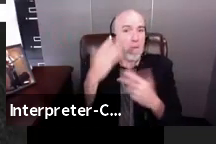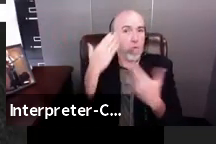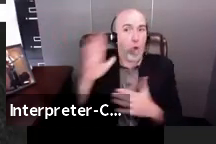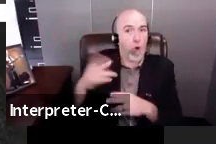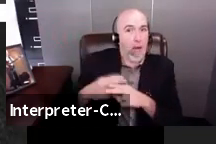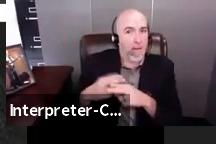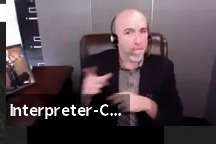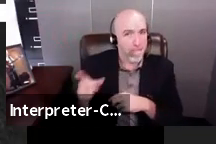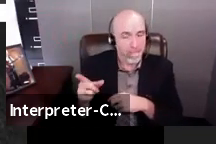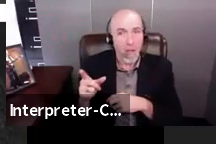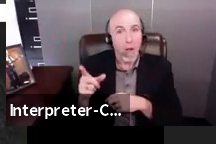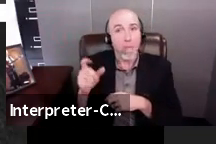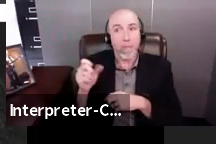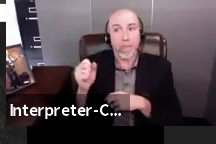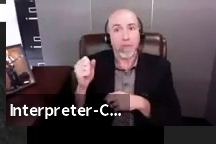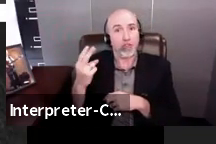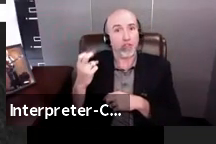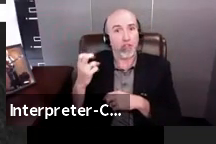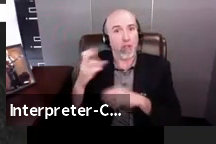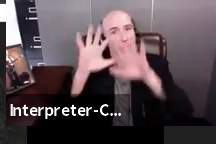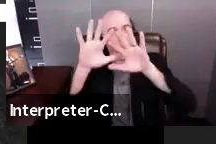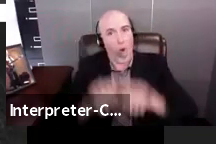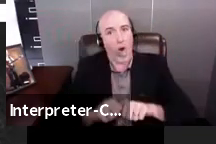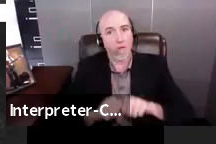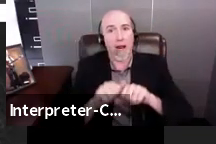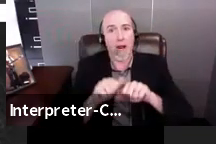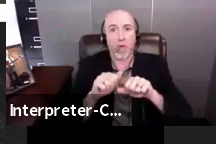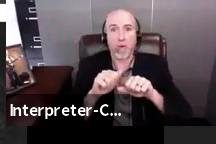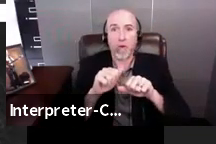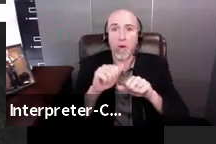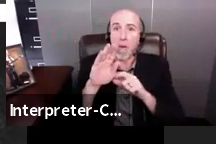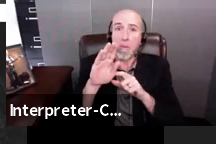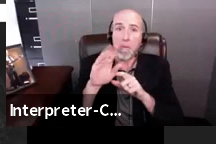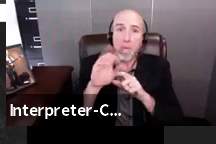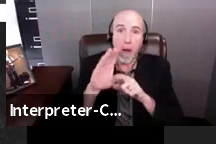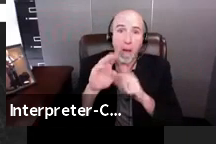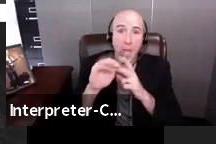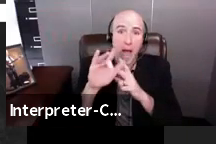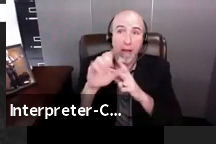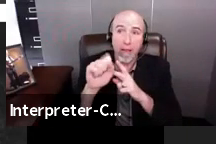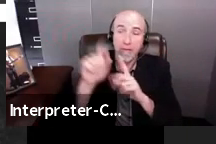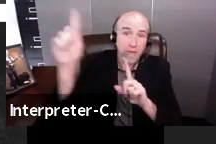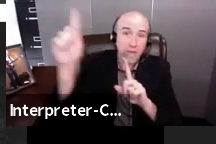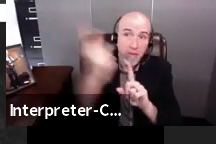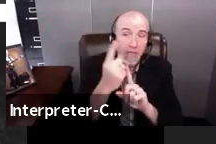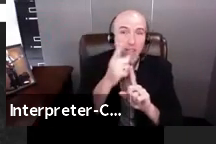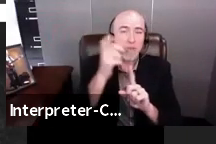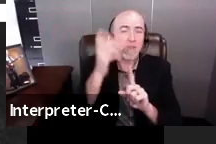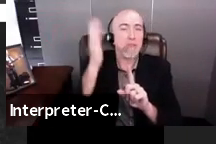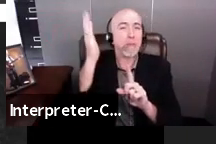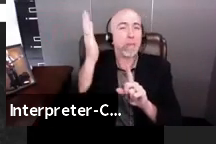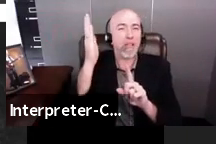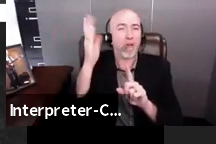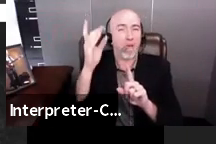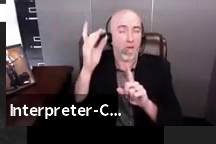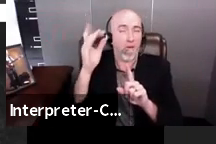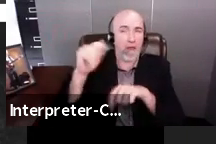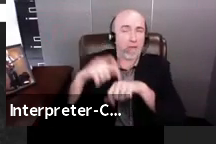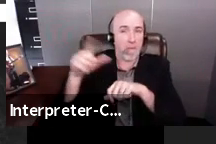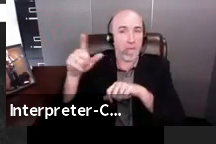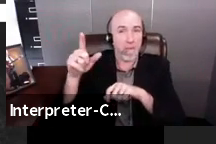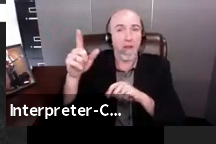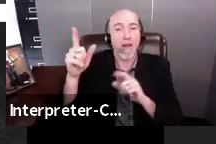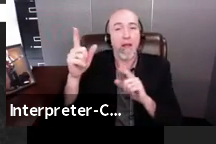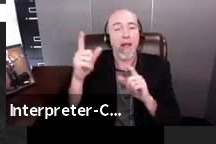people, brought down Bob Michaels, who was speaker at the time,